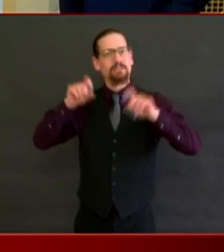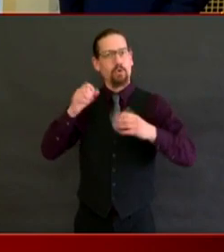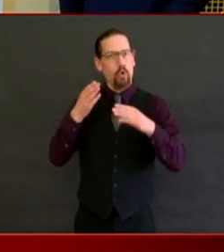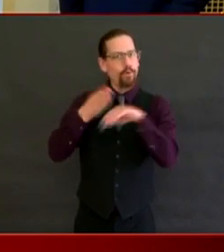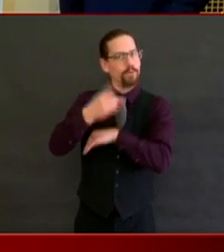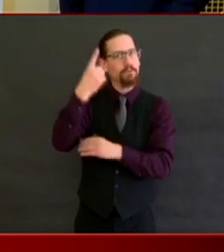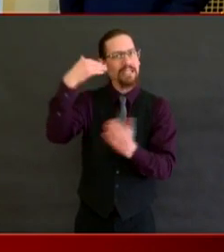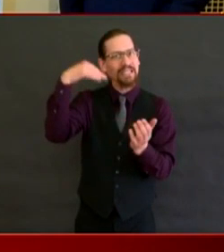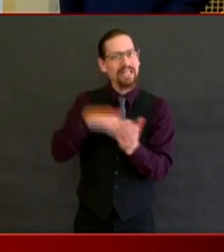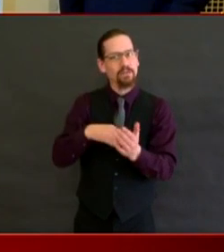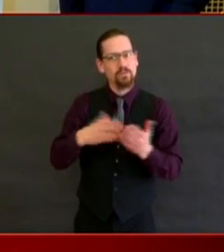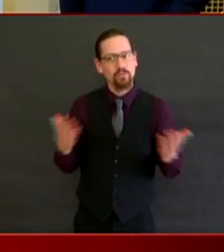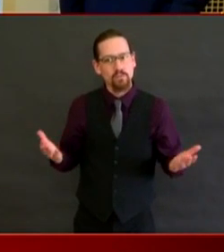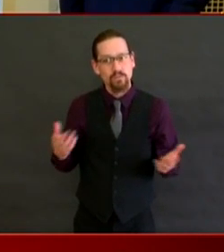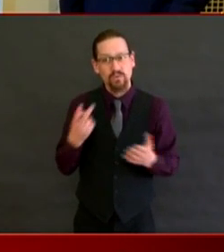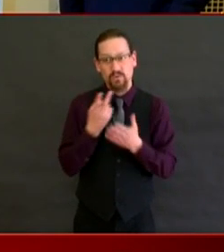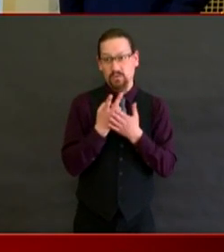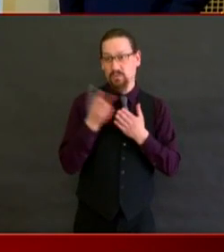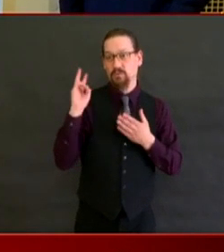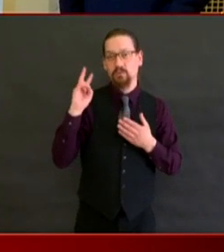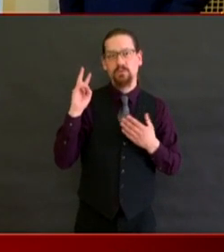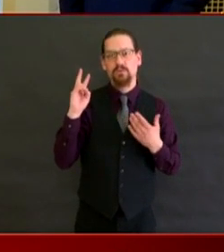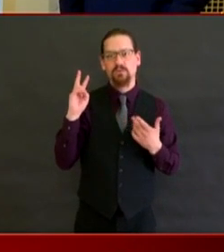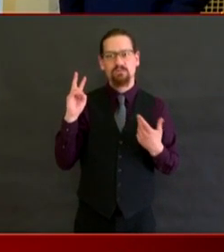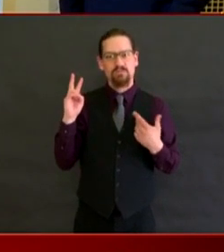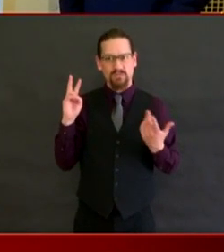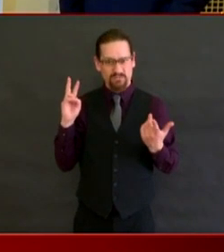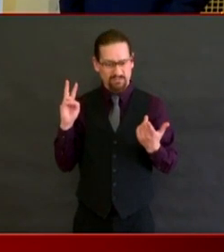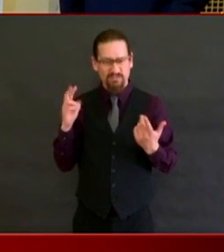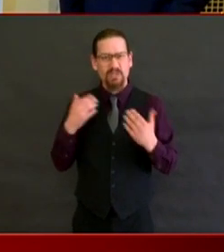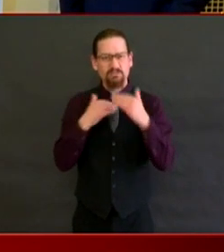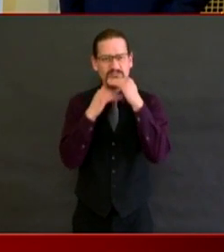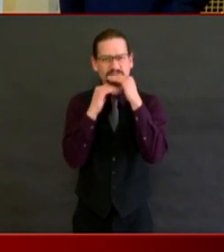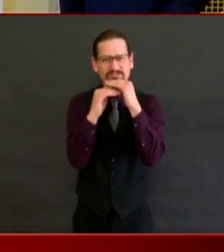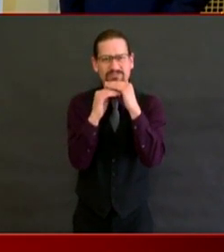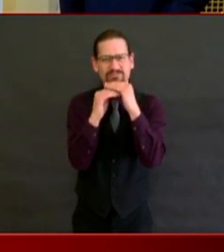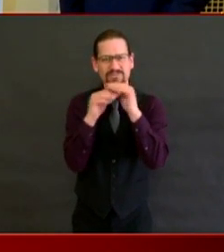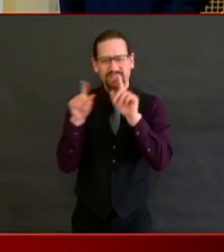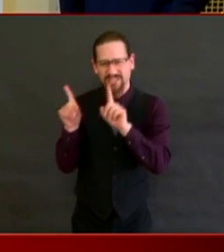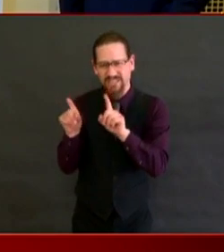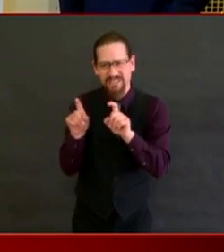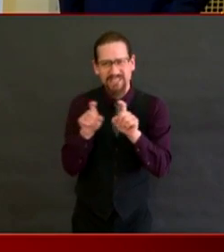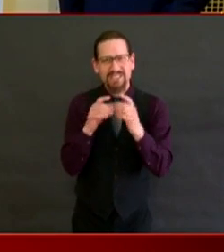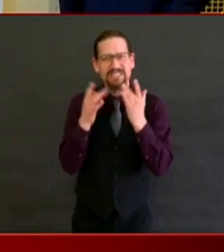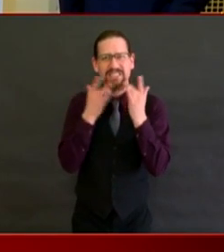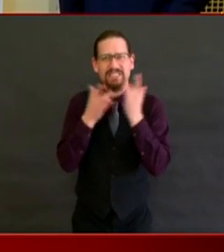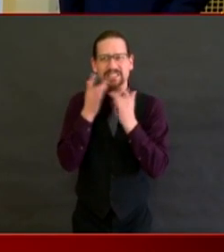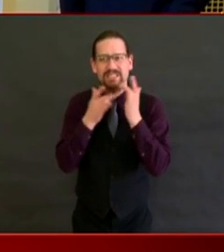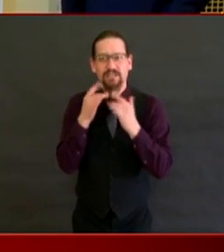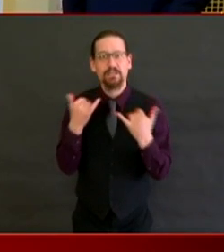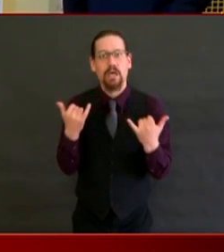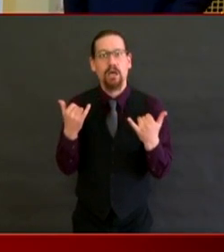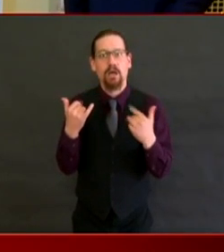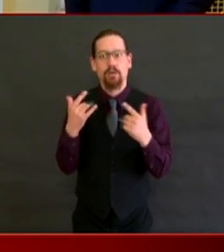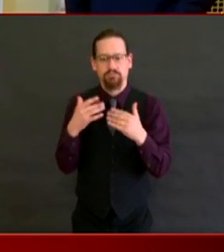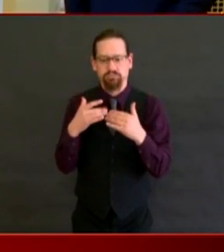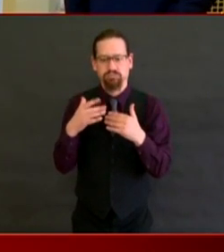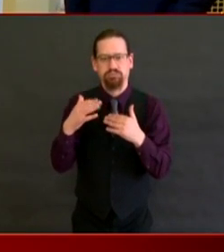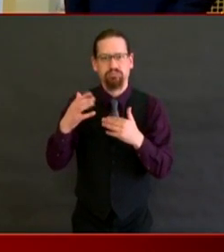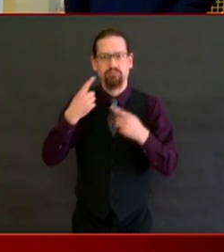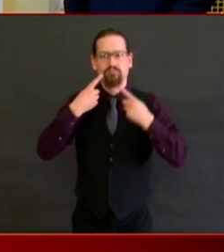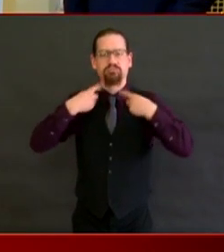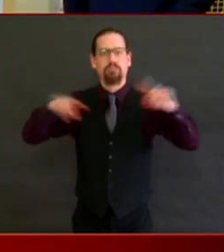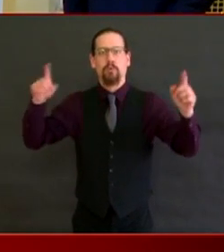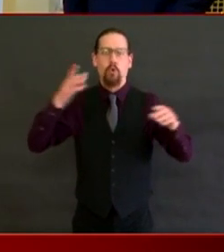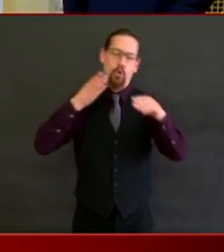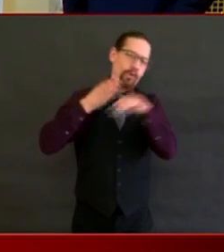that. We, at that time, were testing a few hundred people a day. The fact that we have done that so quickly should give